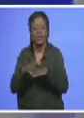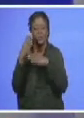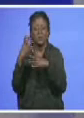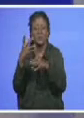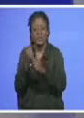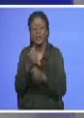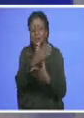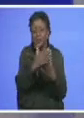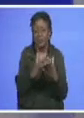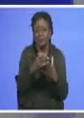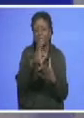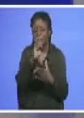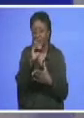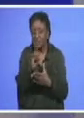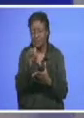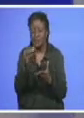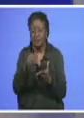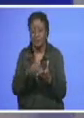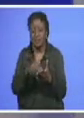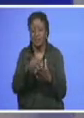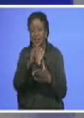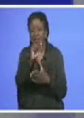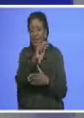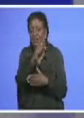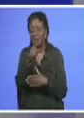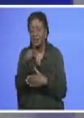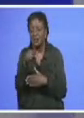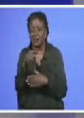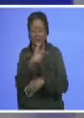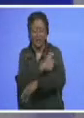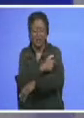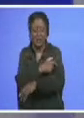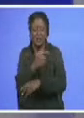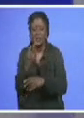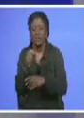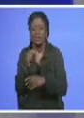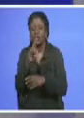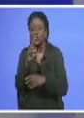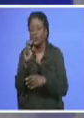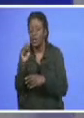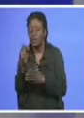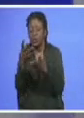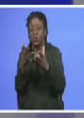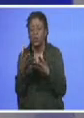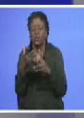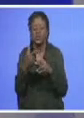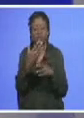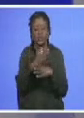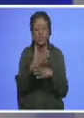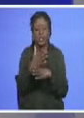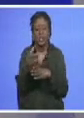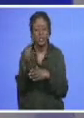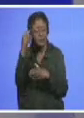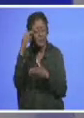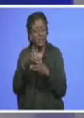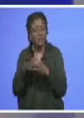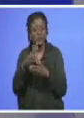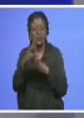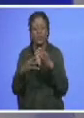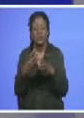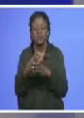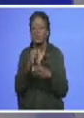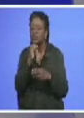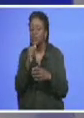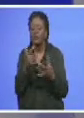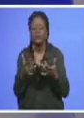million AstraZeneca vaccines the United States wants to share. He believes, though, the world is in an unfortunate position with